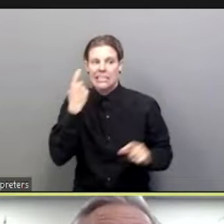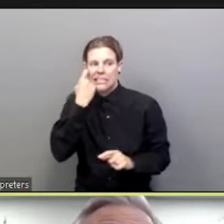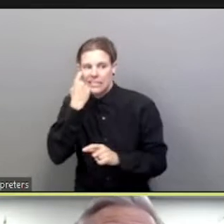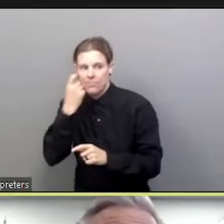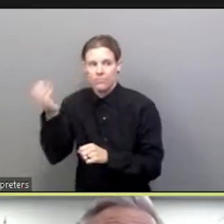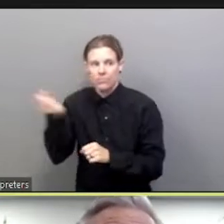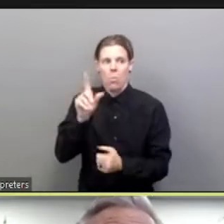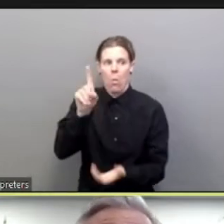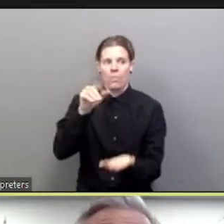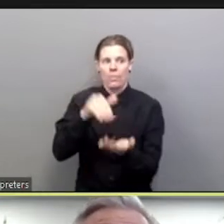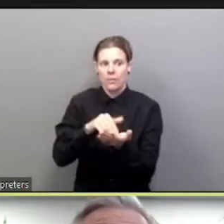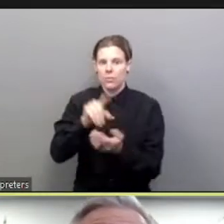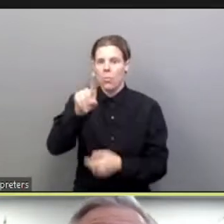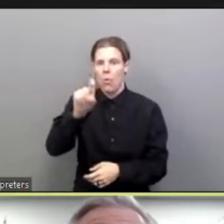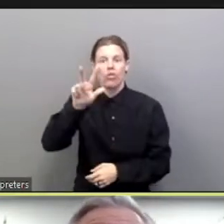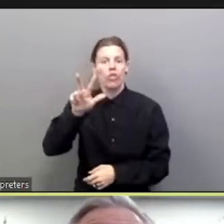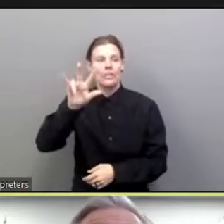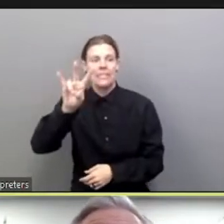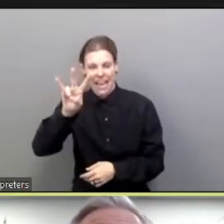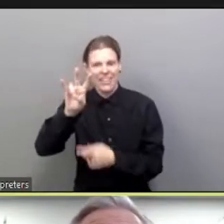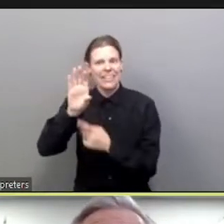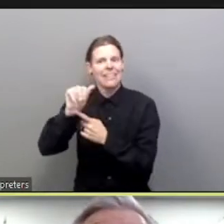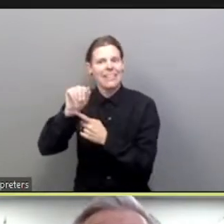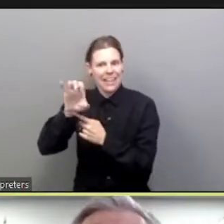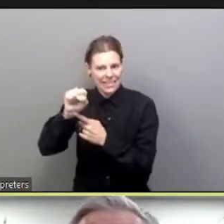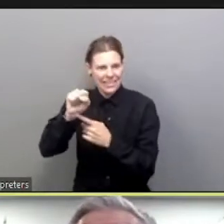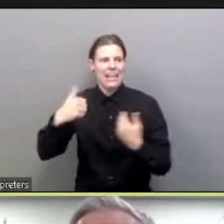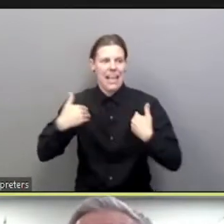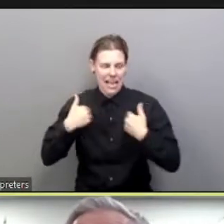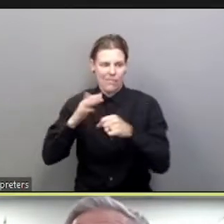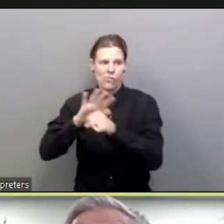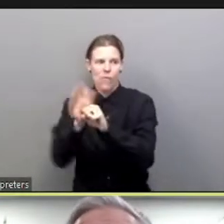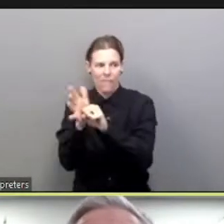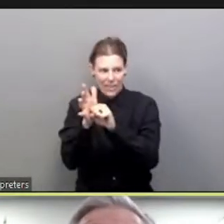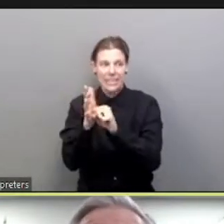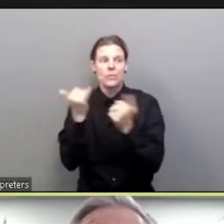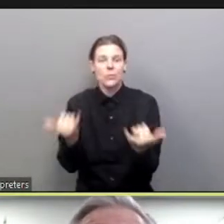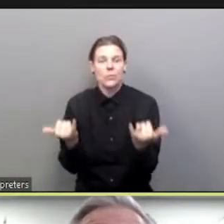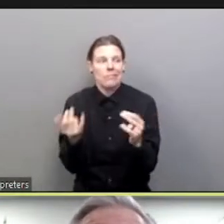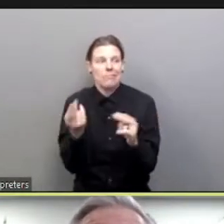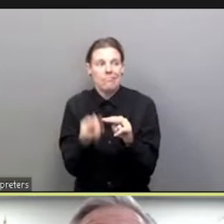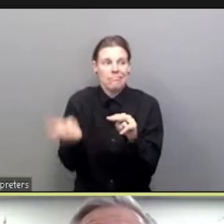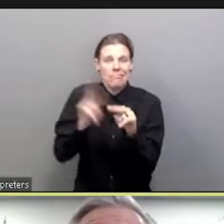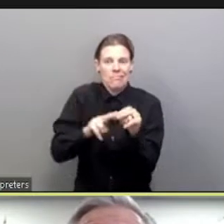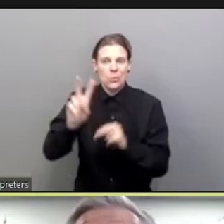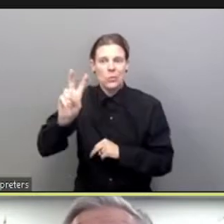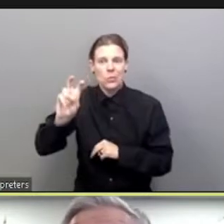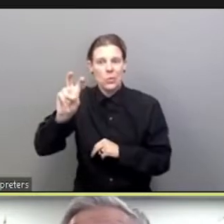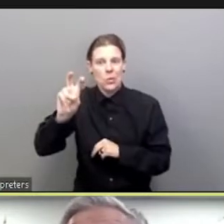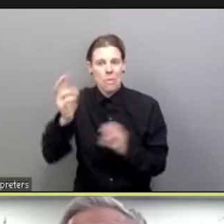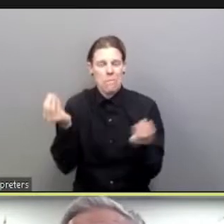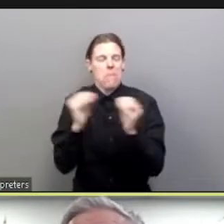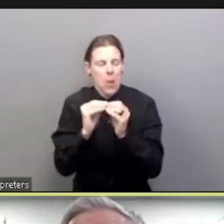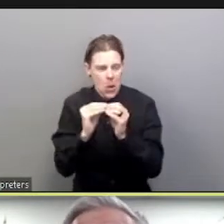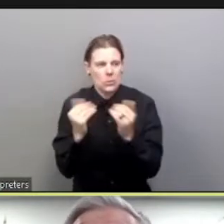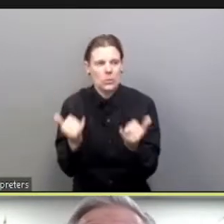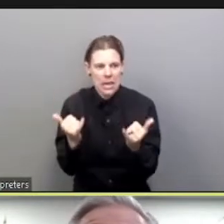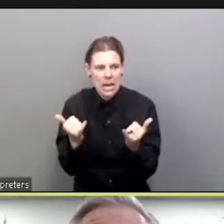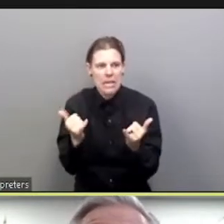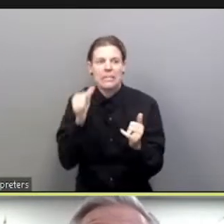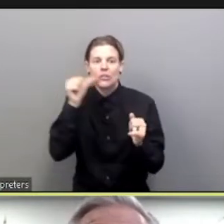it's 1,337, so 200 more. Yesterday, 470 hospitalizations.